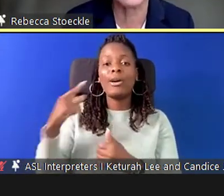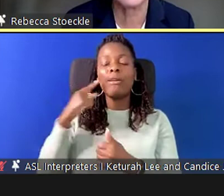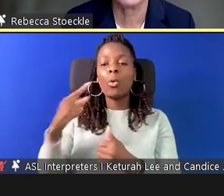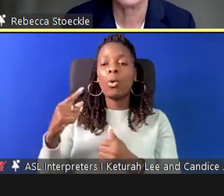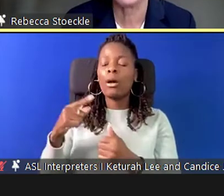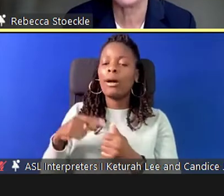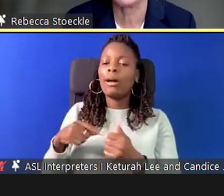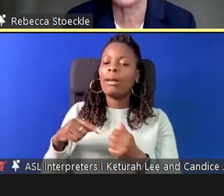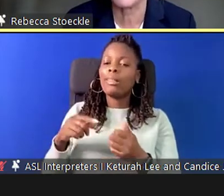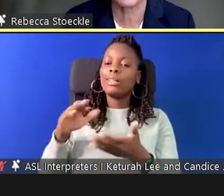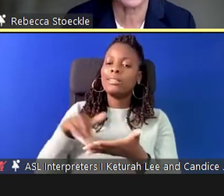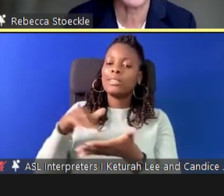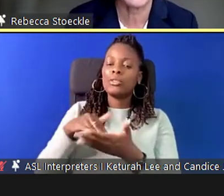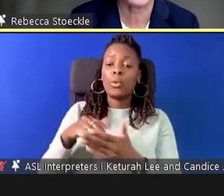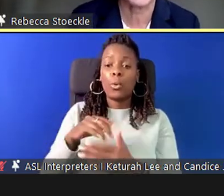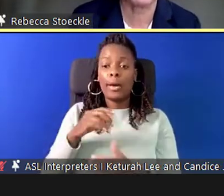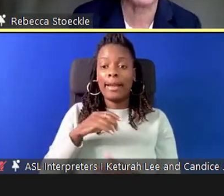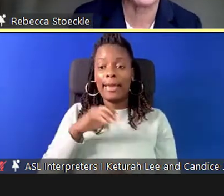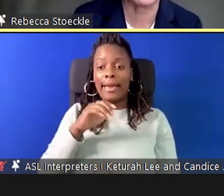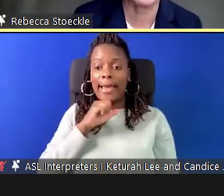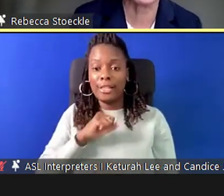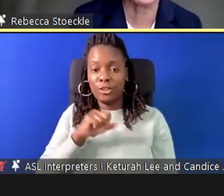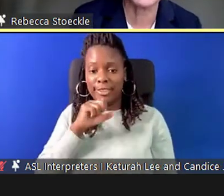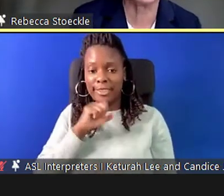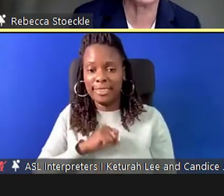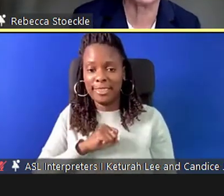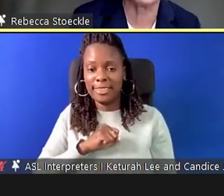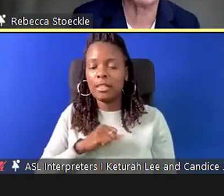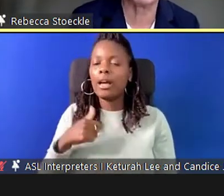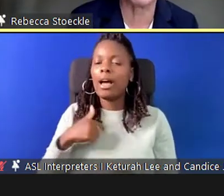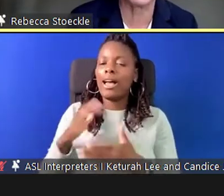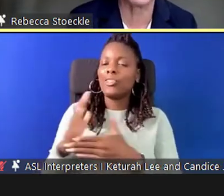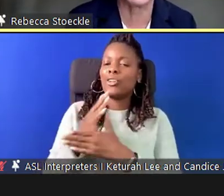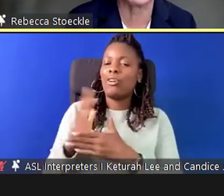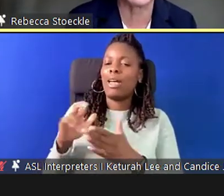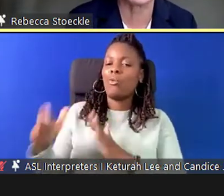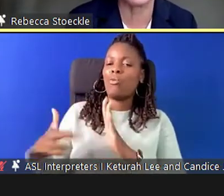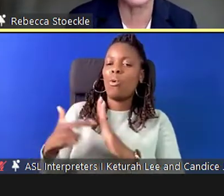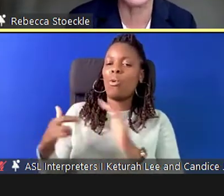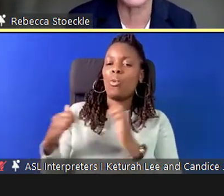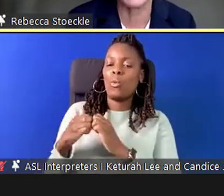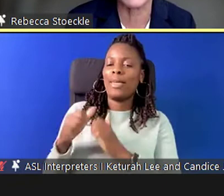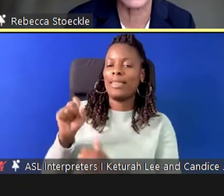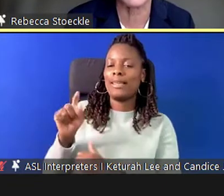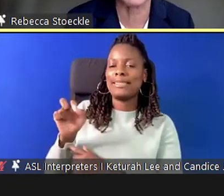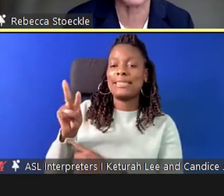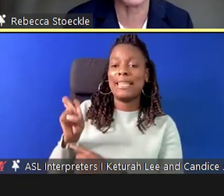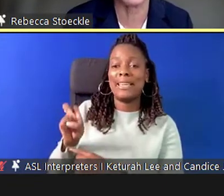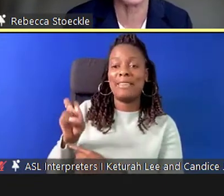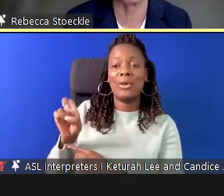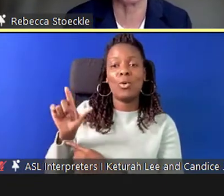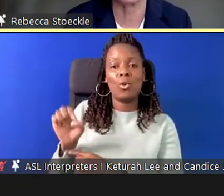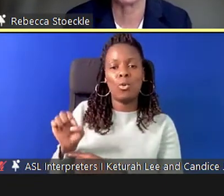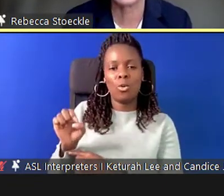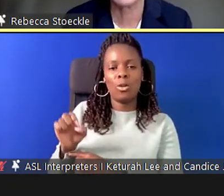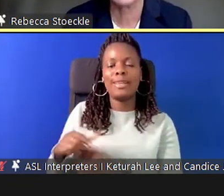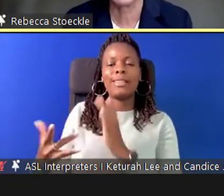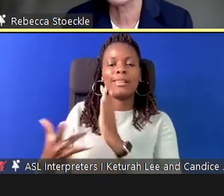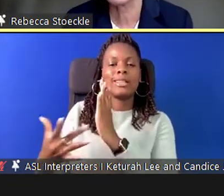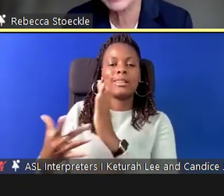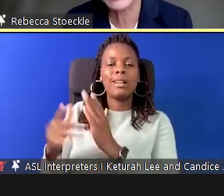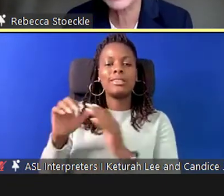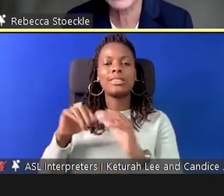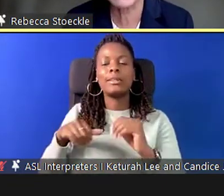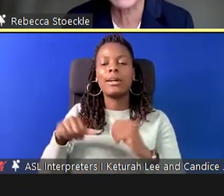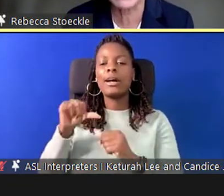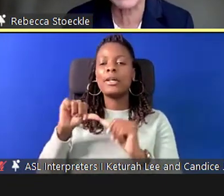Independence. And that's a role that I share with my colleague Steve Ewell from the Consumer Technology Association Foundation. I'm